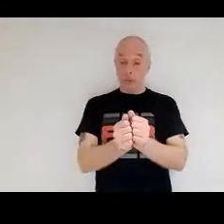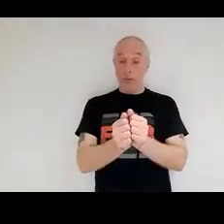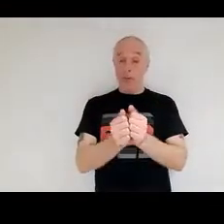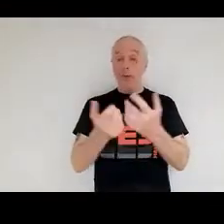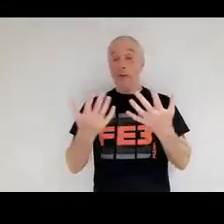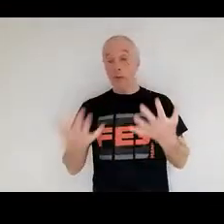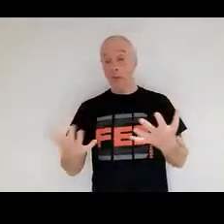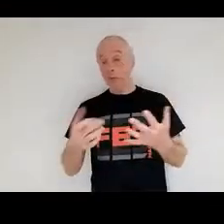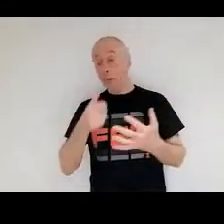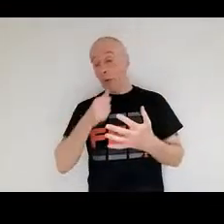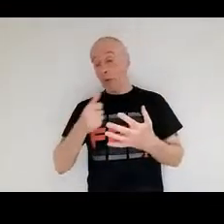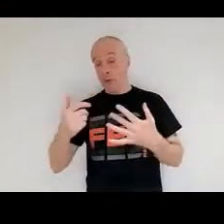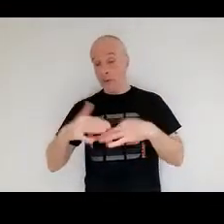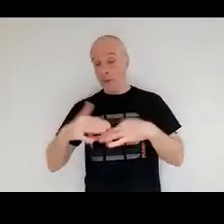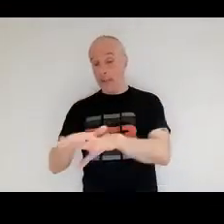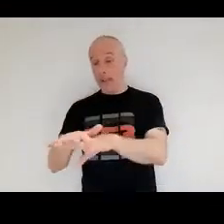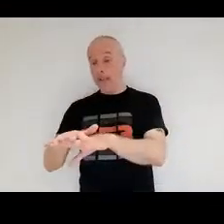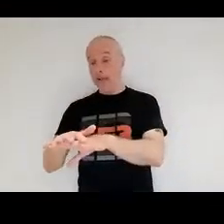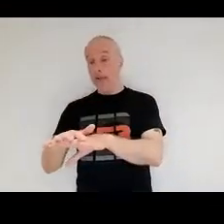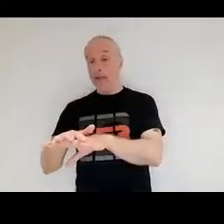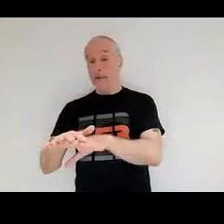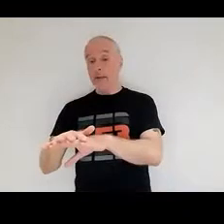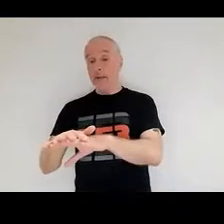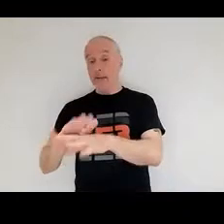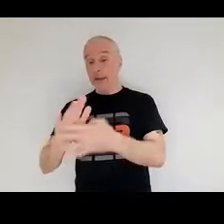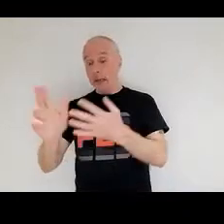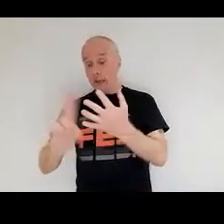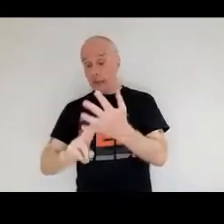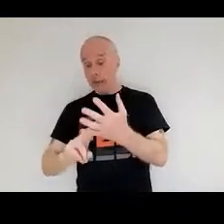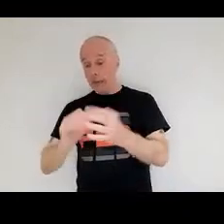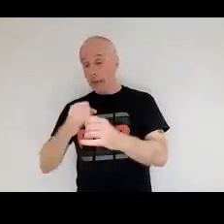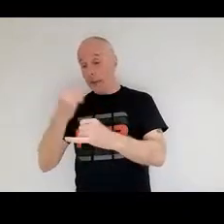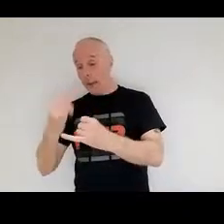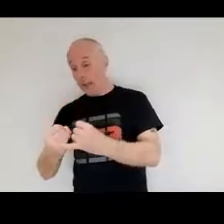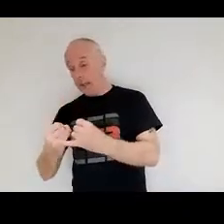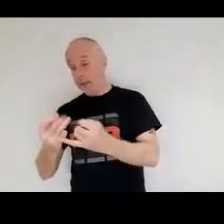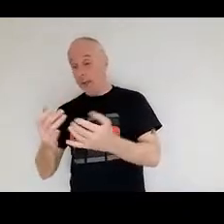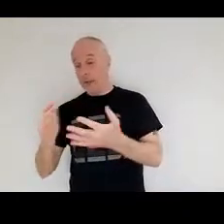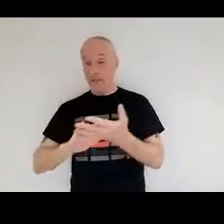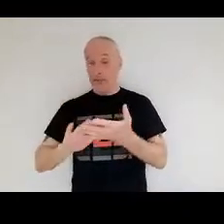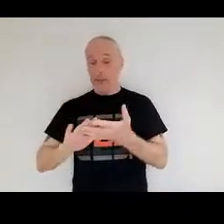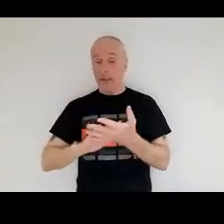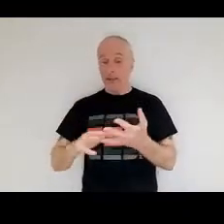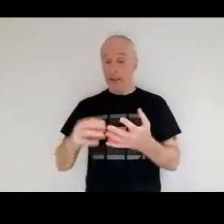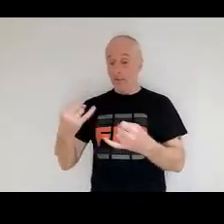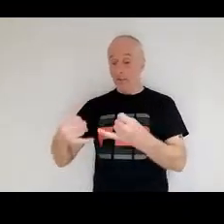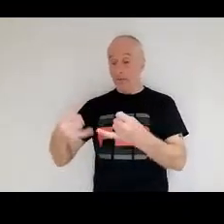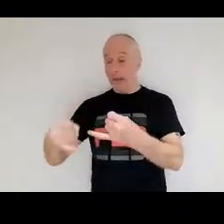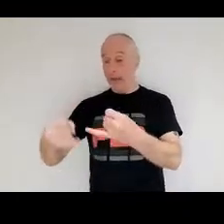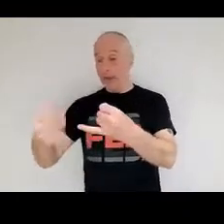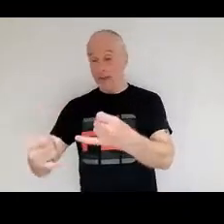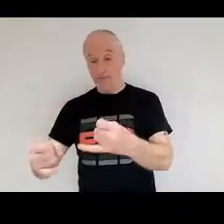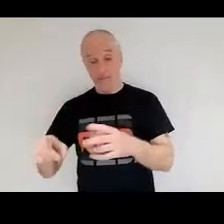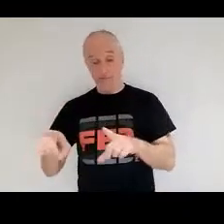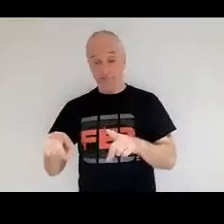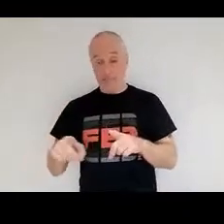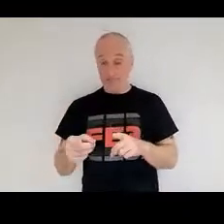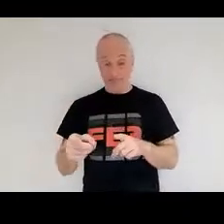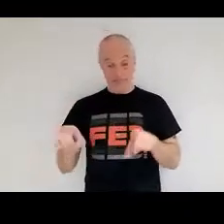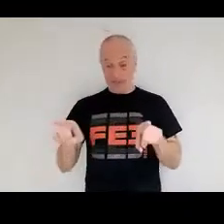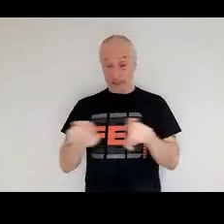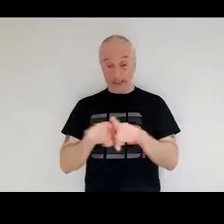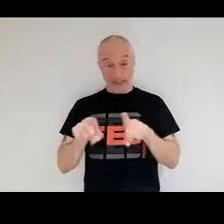as they are to natural gas, and therefore the frequency of failure of those materials should be the